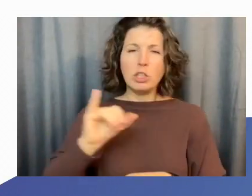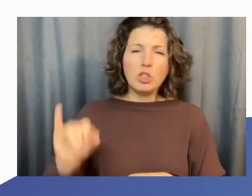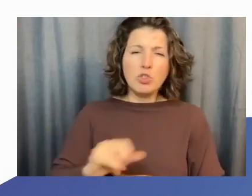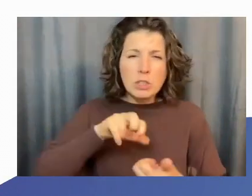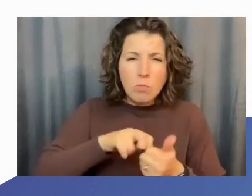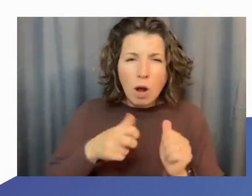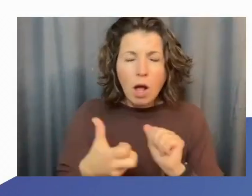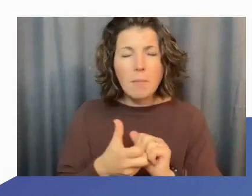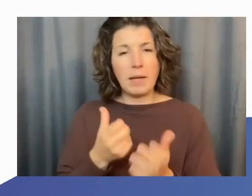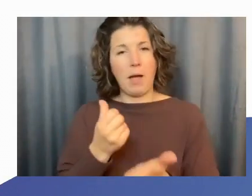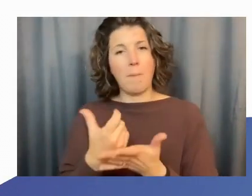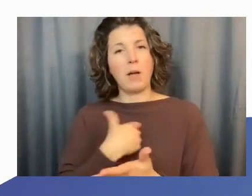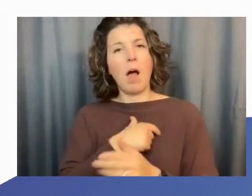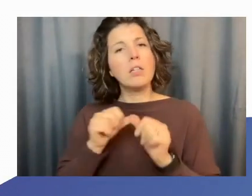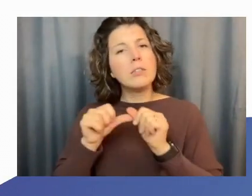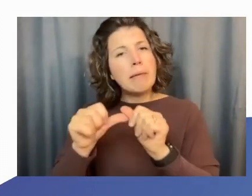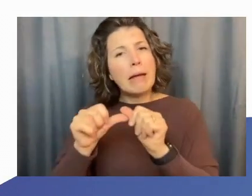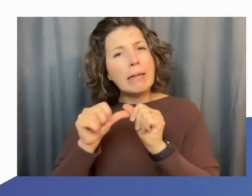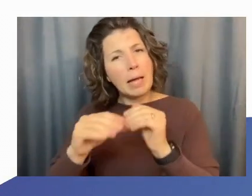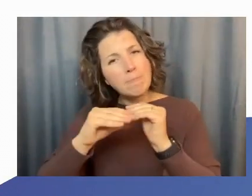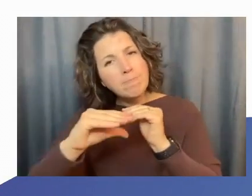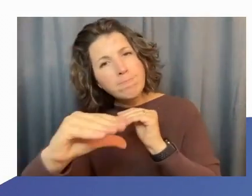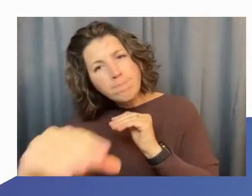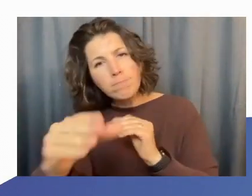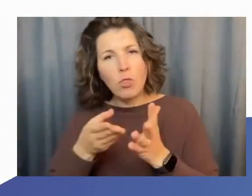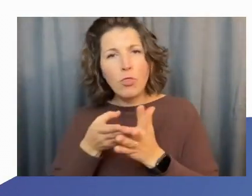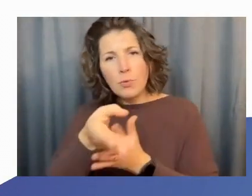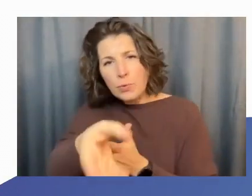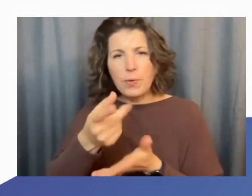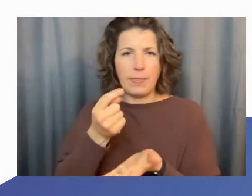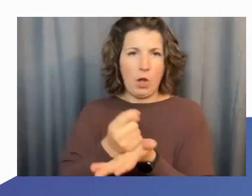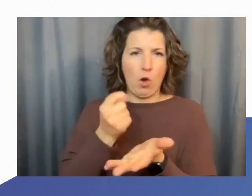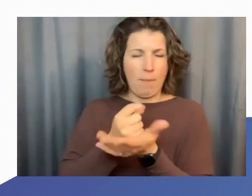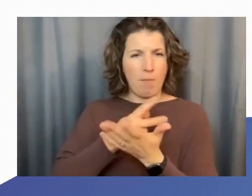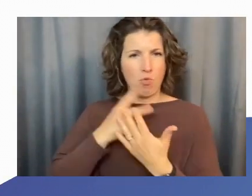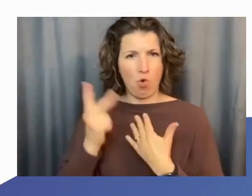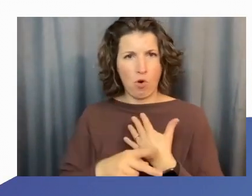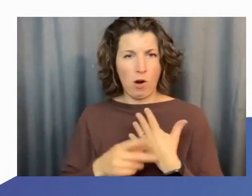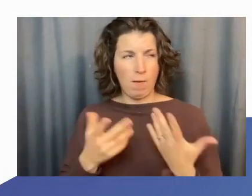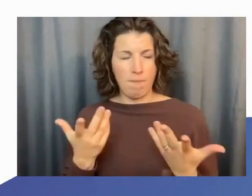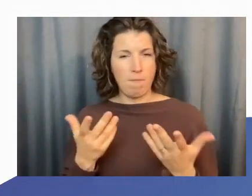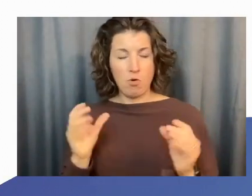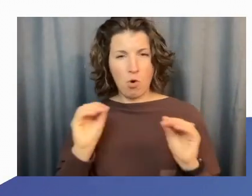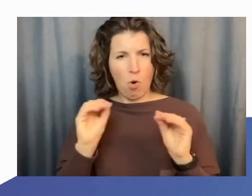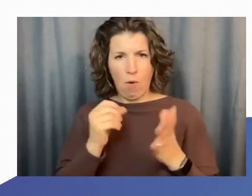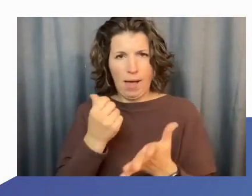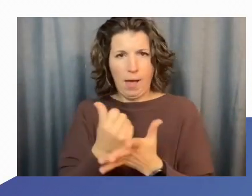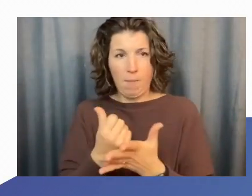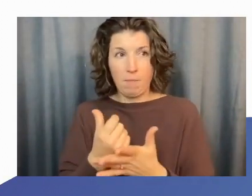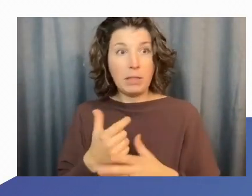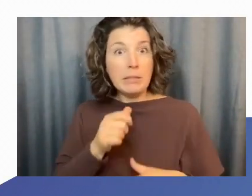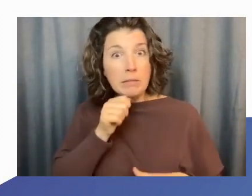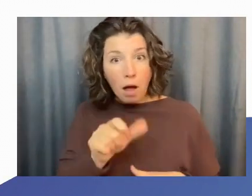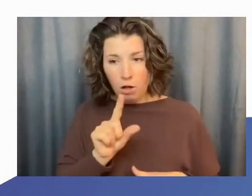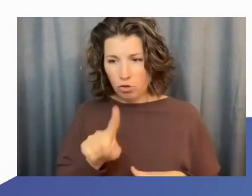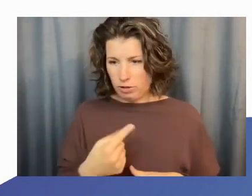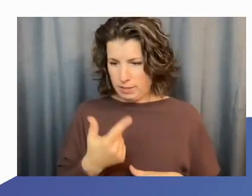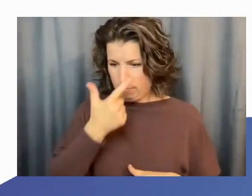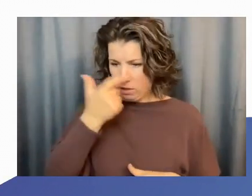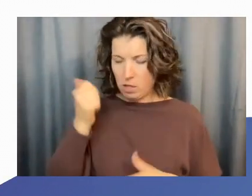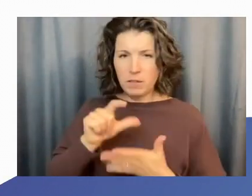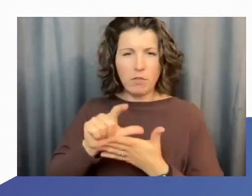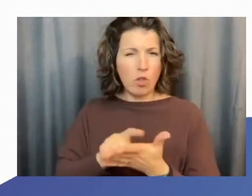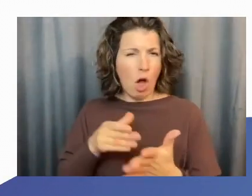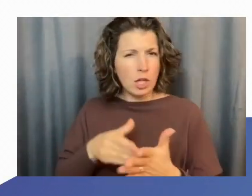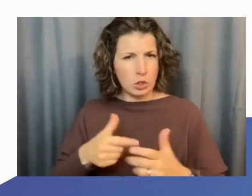in therapy or apply for financial assistance. So I didn't have the plague because of the lawsuit. I was another